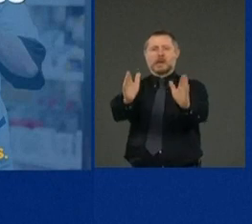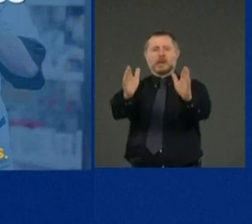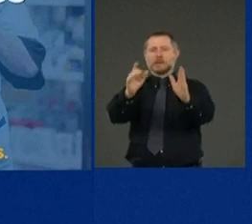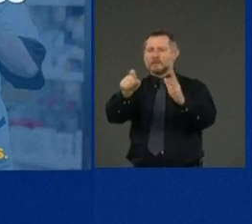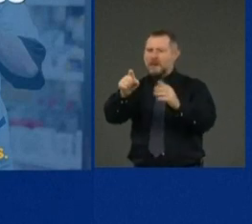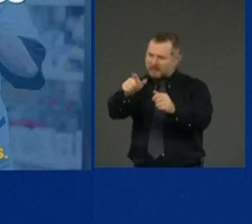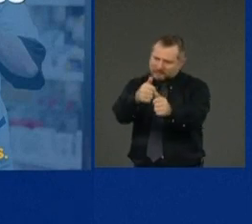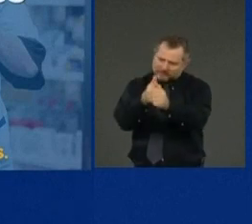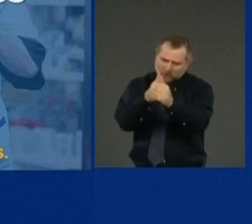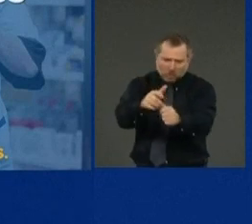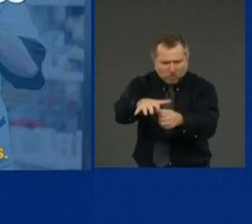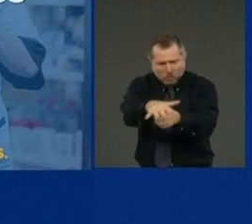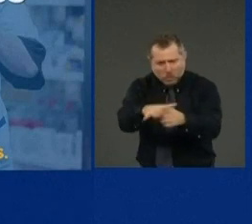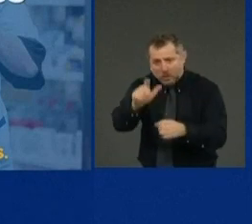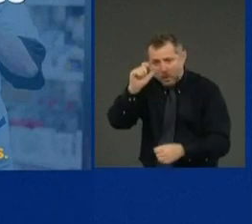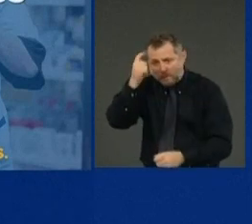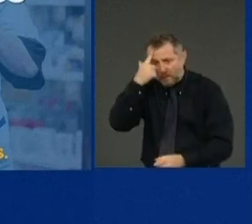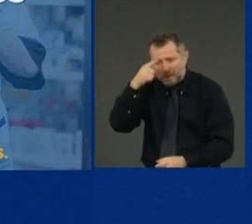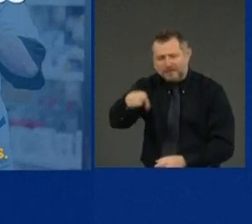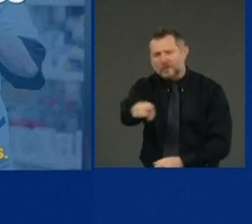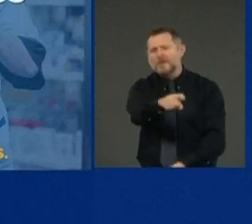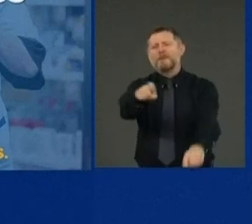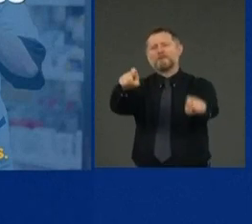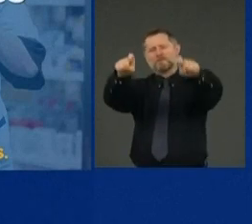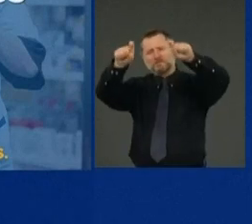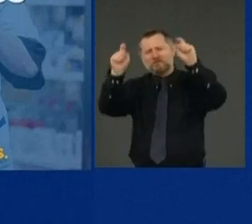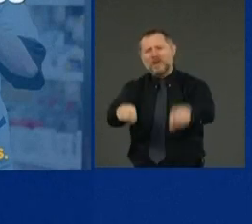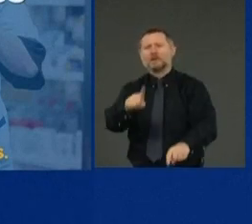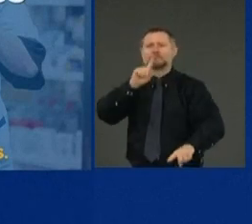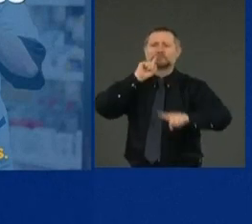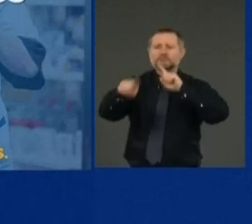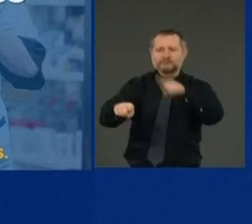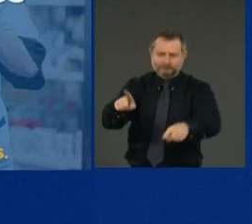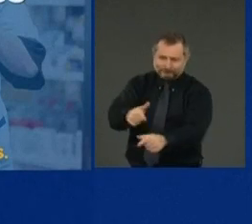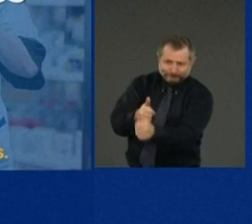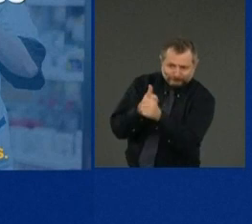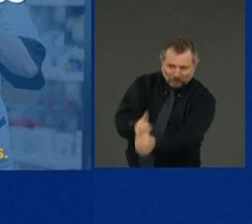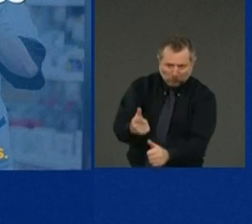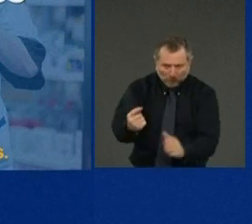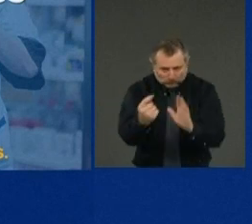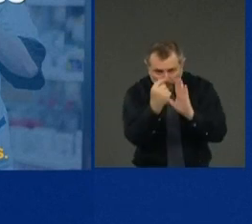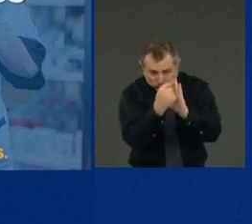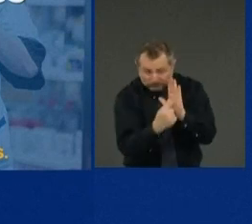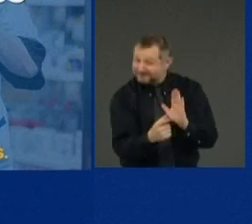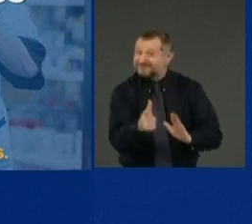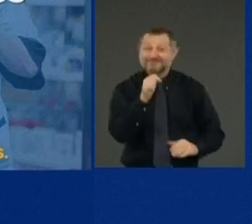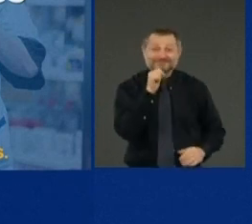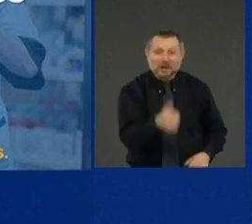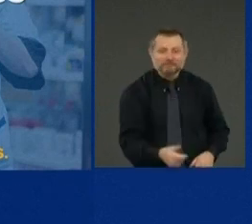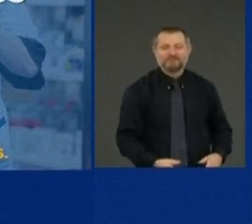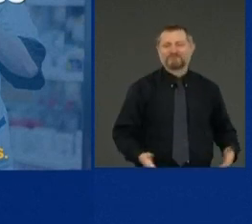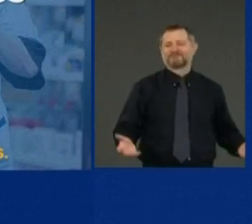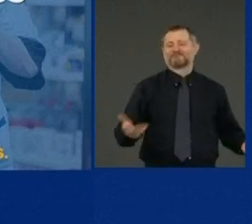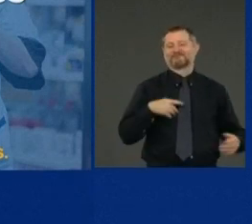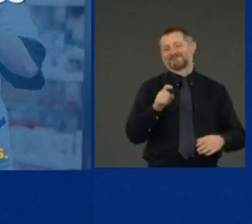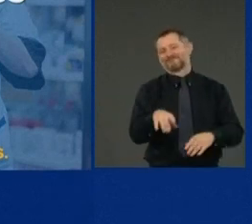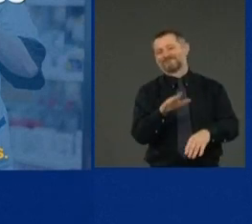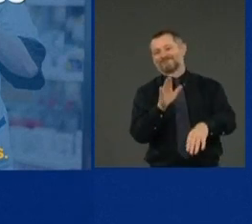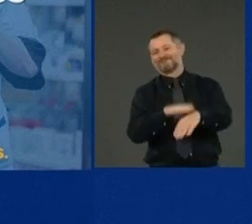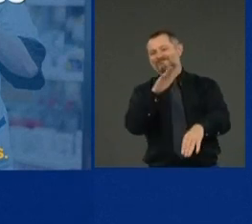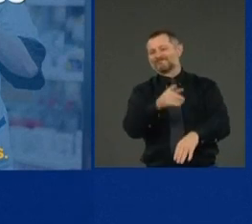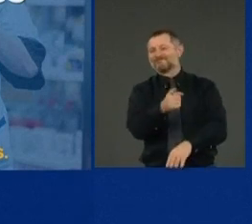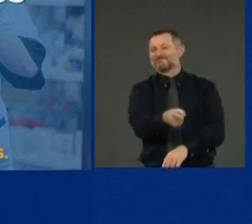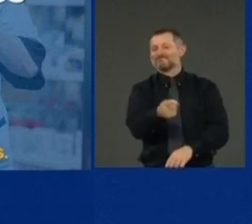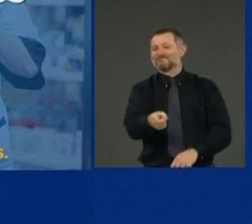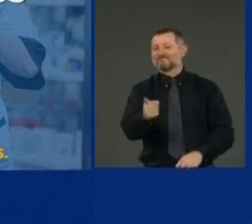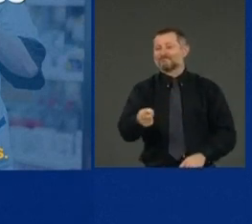the compliance. And the compliance and the enforcement, the function of local government gets